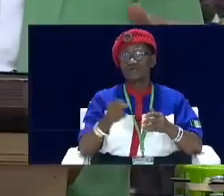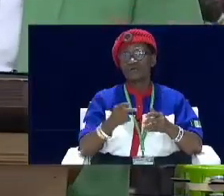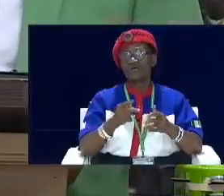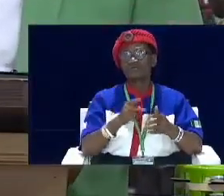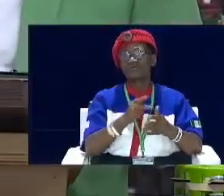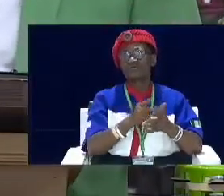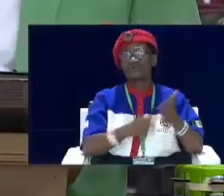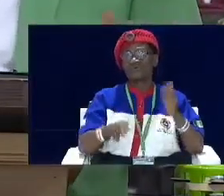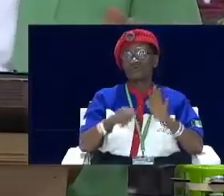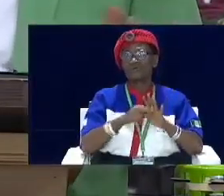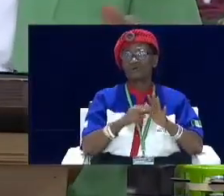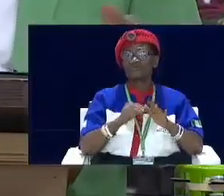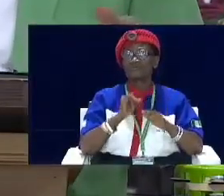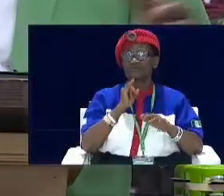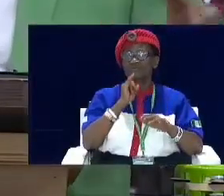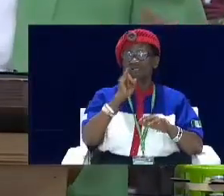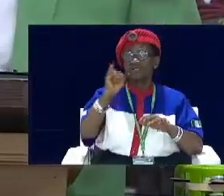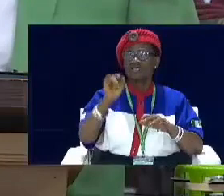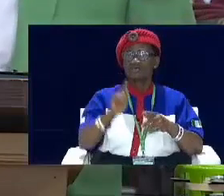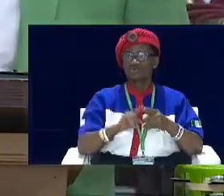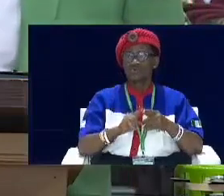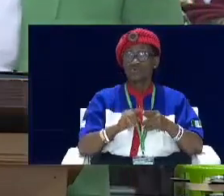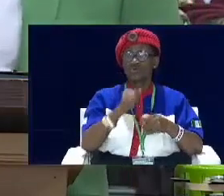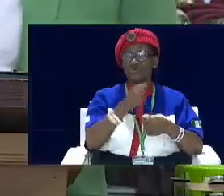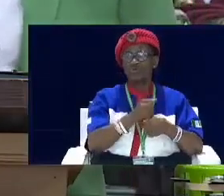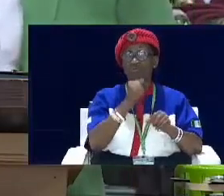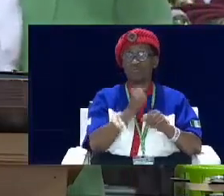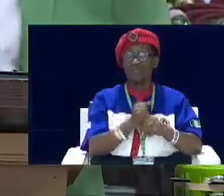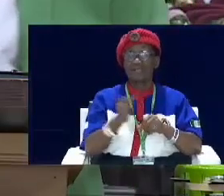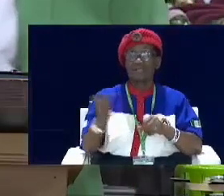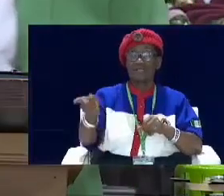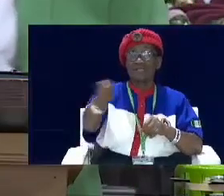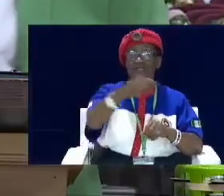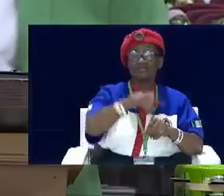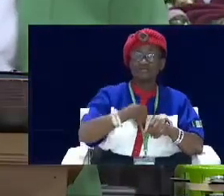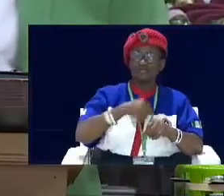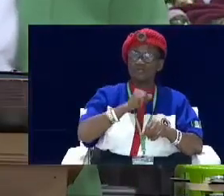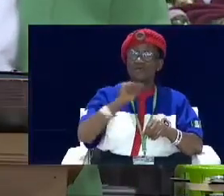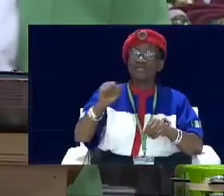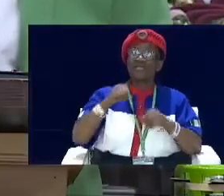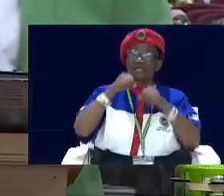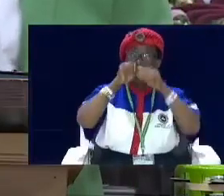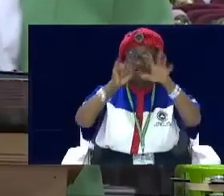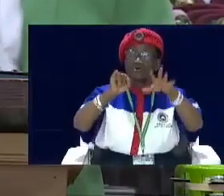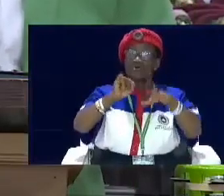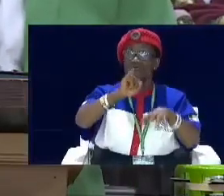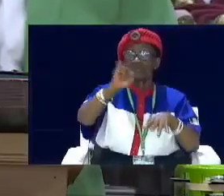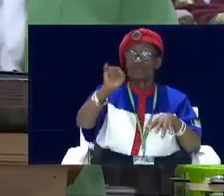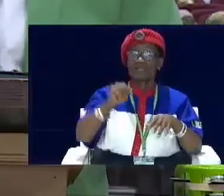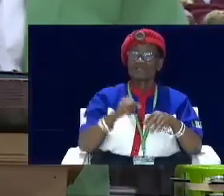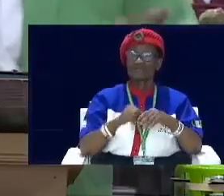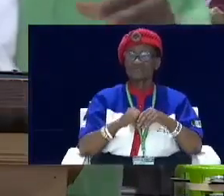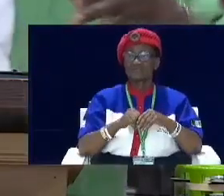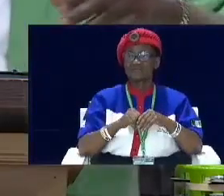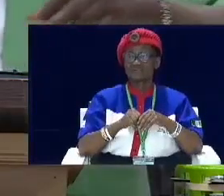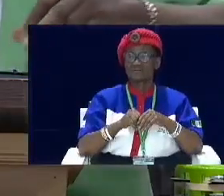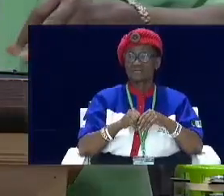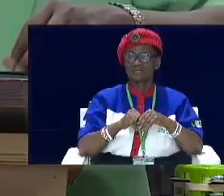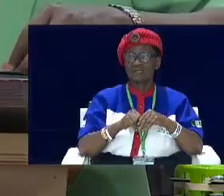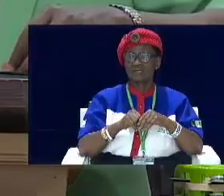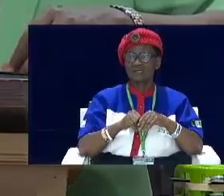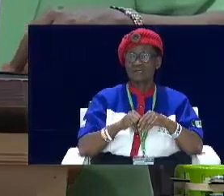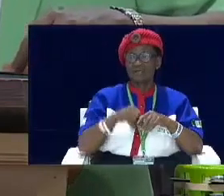you a blessing. Ìlọ́po ìkejì òní láti sọ ọ́ di ìbùkún. Because you will